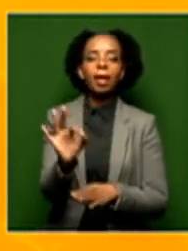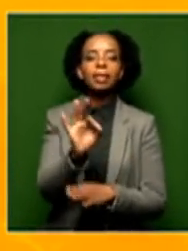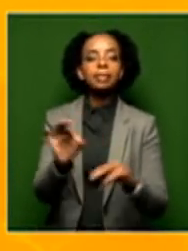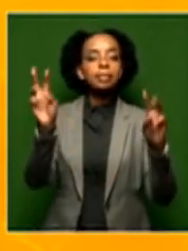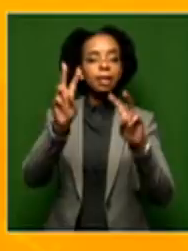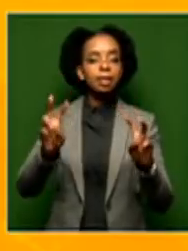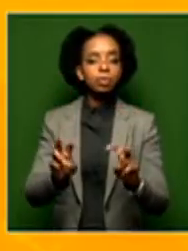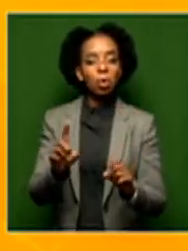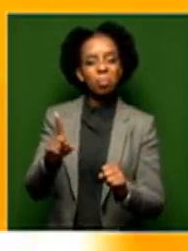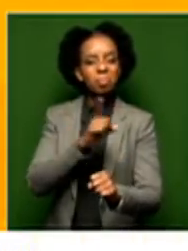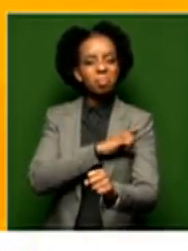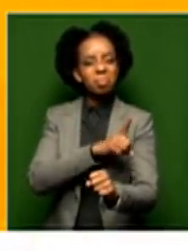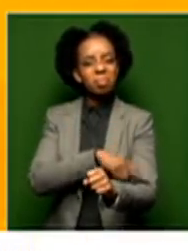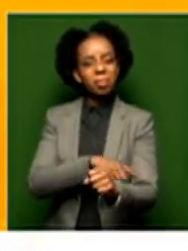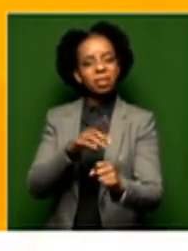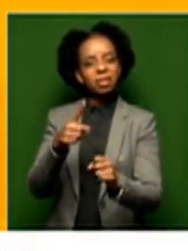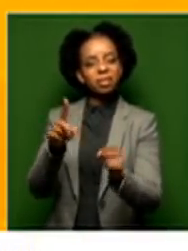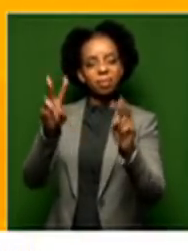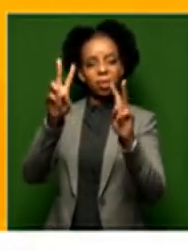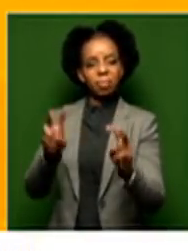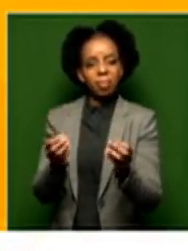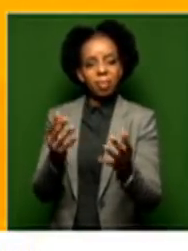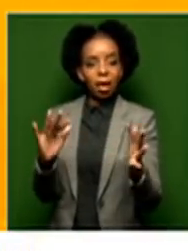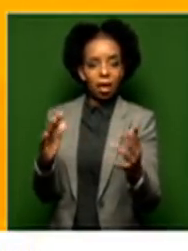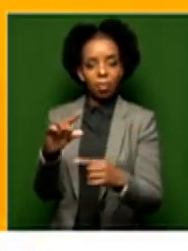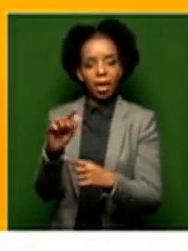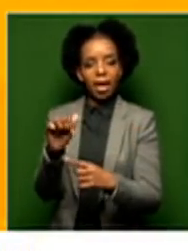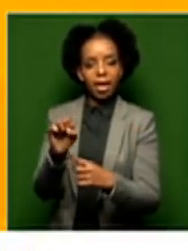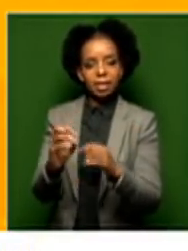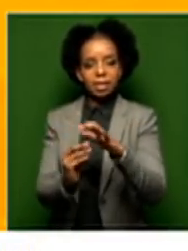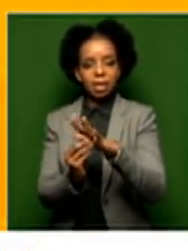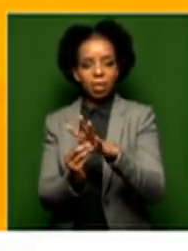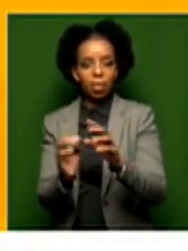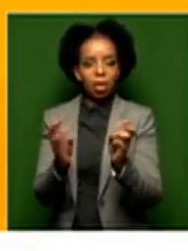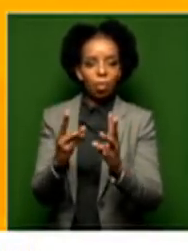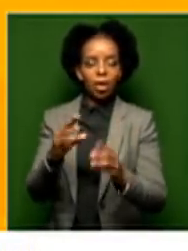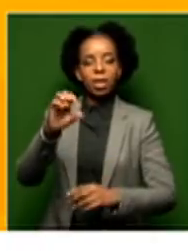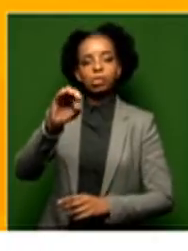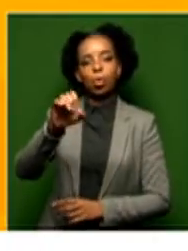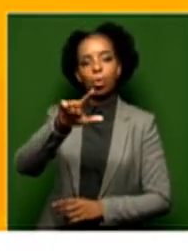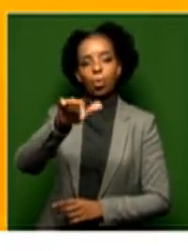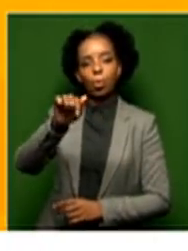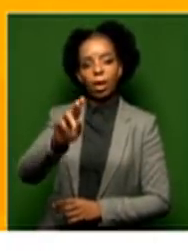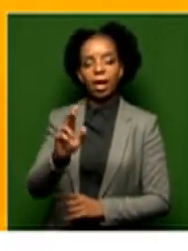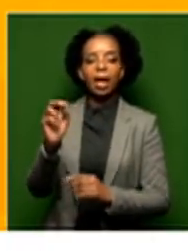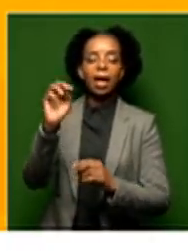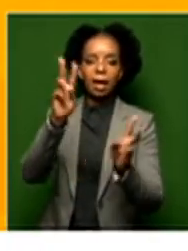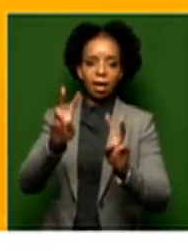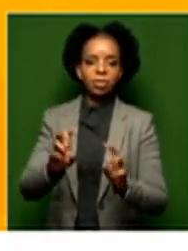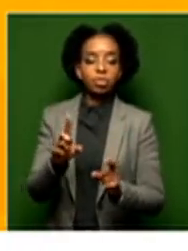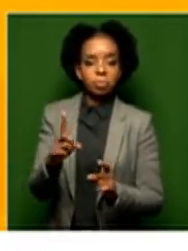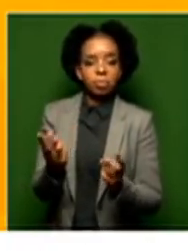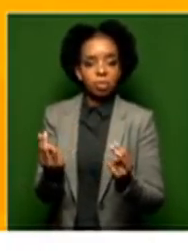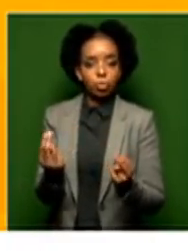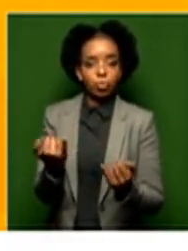by using diverse sources such as gas, coal, wind and solar energy. Ramaphosa says that new energy will be